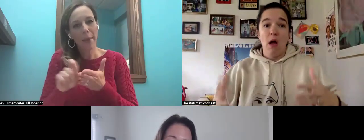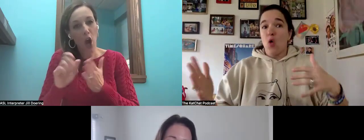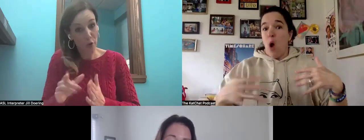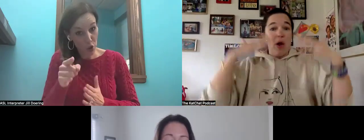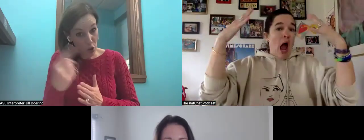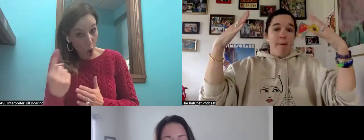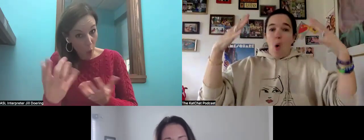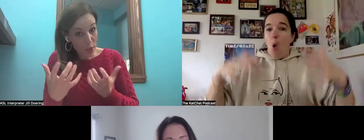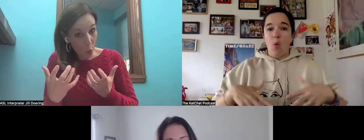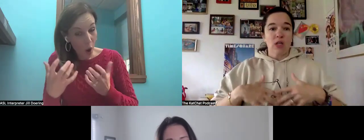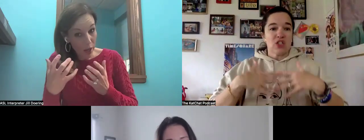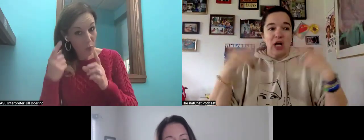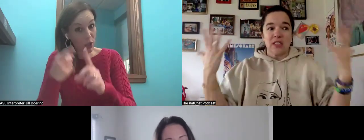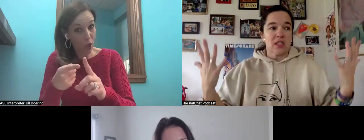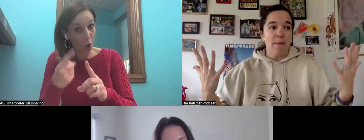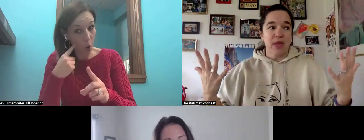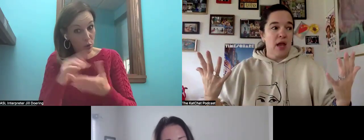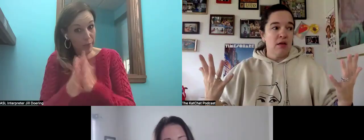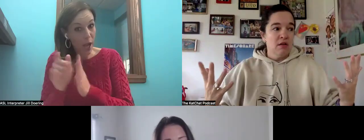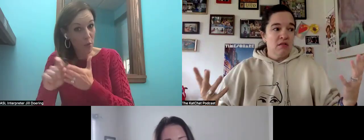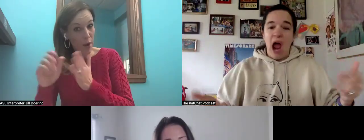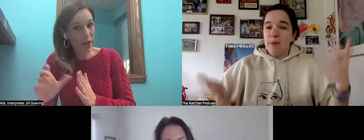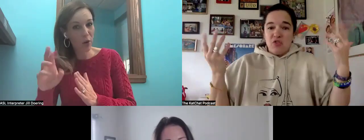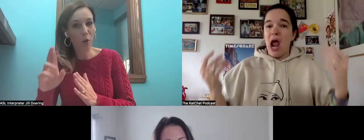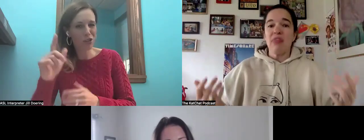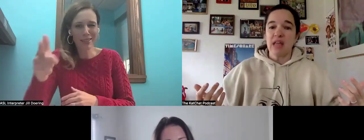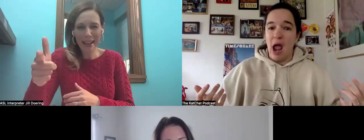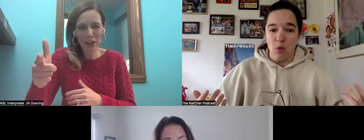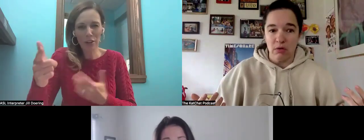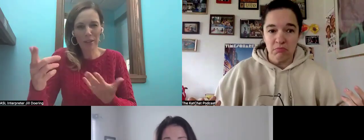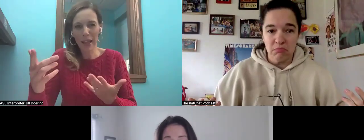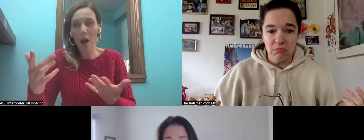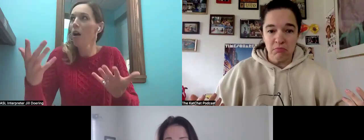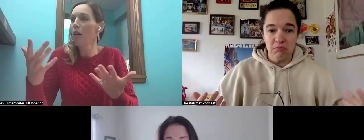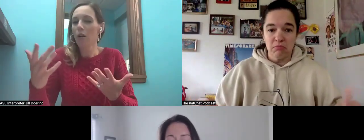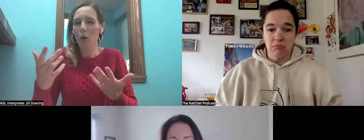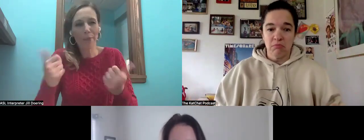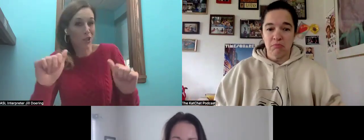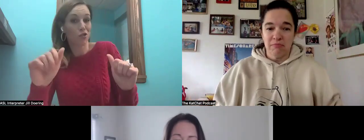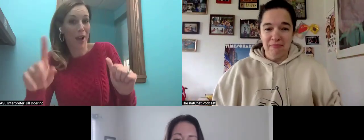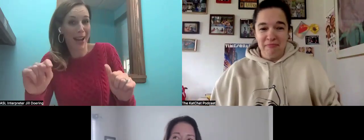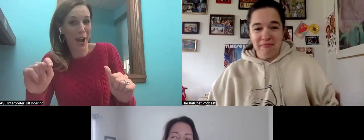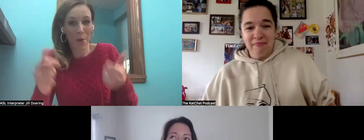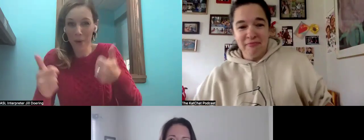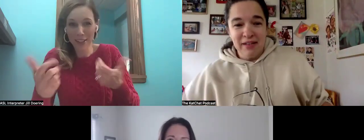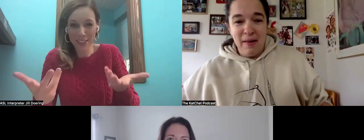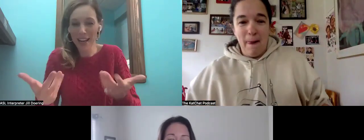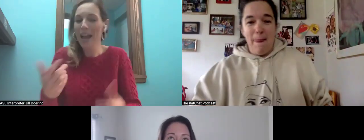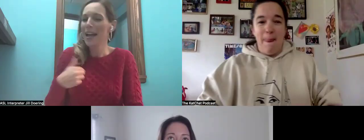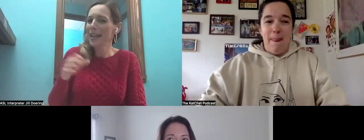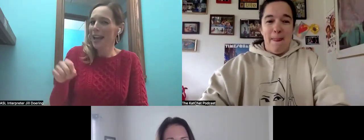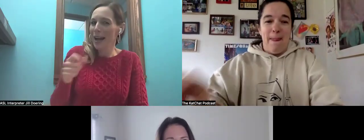writer growing up, or was it just something? I'm gonna try this out. Yeah.